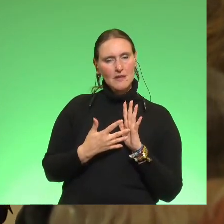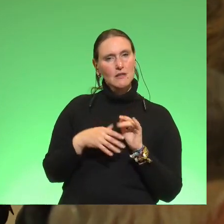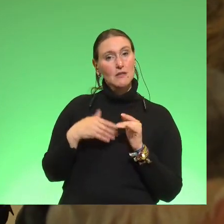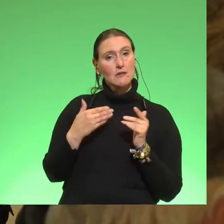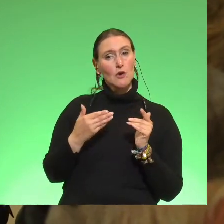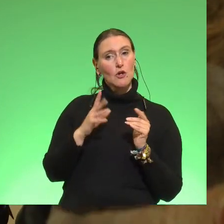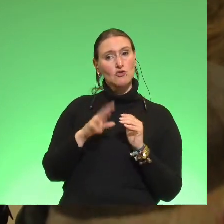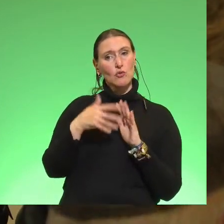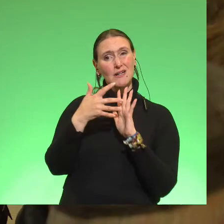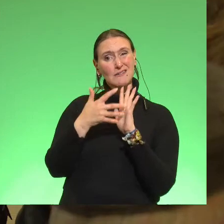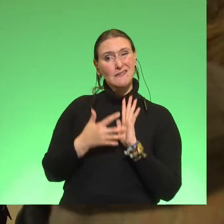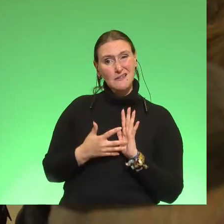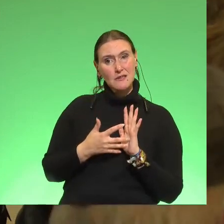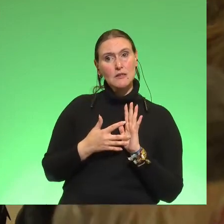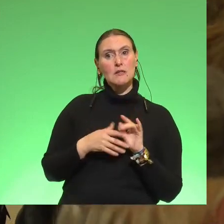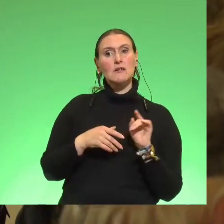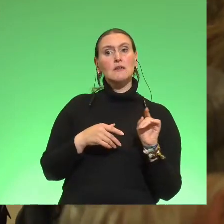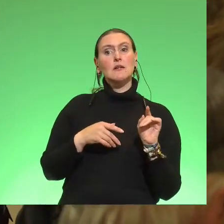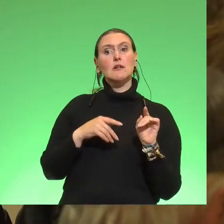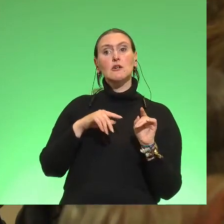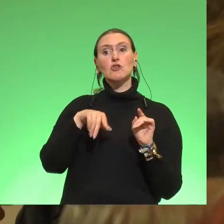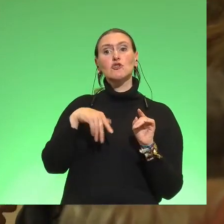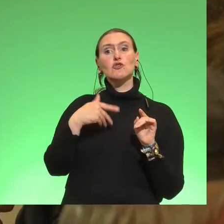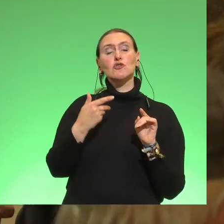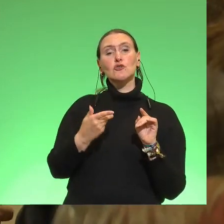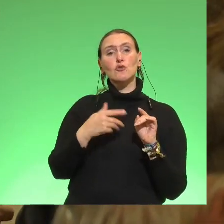I think it should be also devaluate all